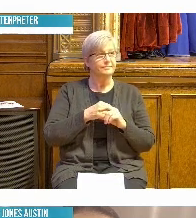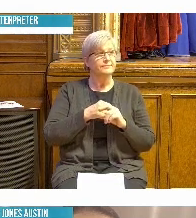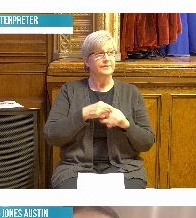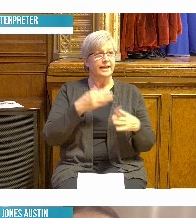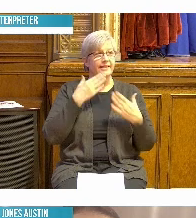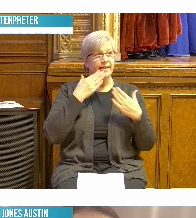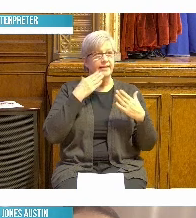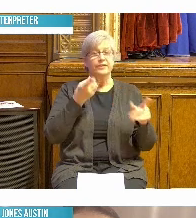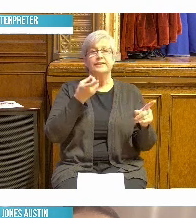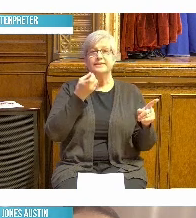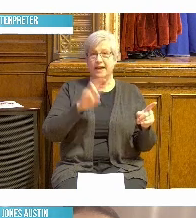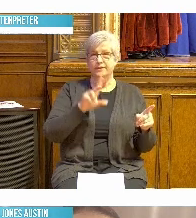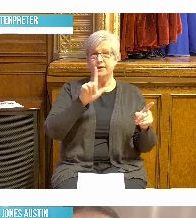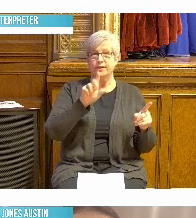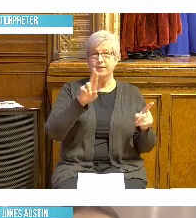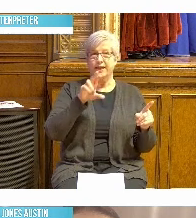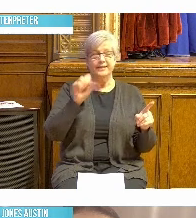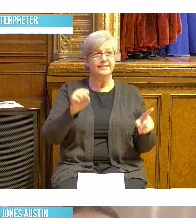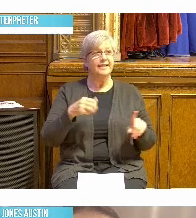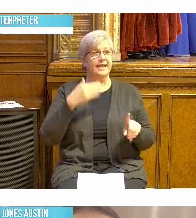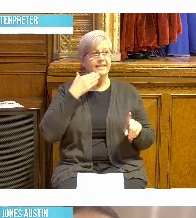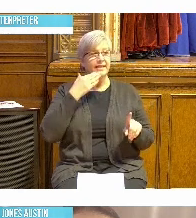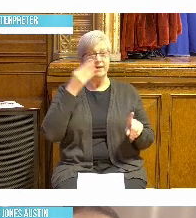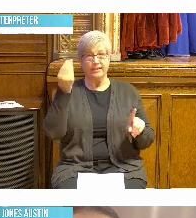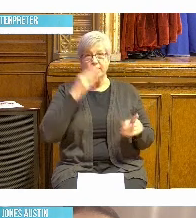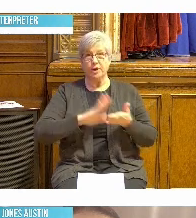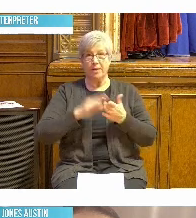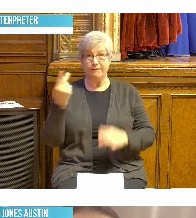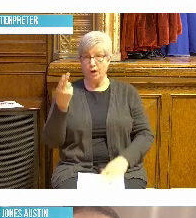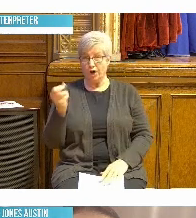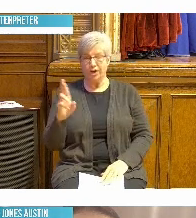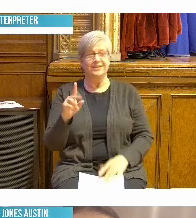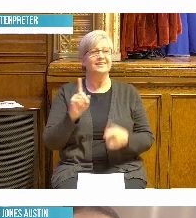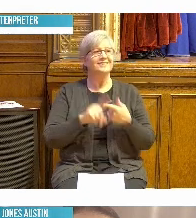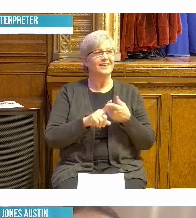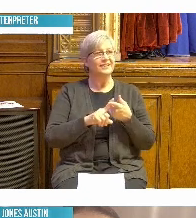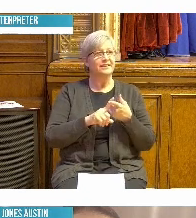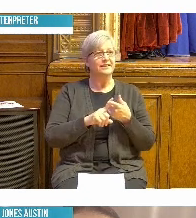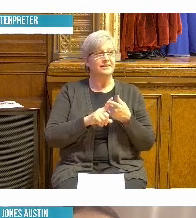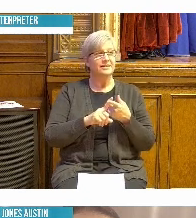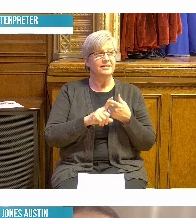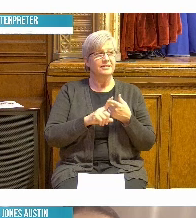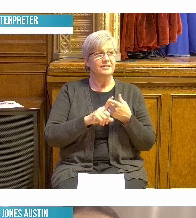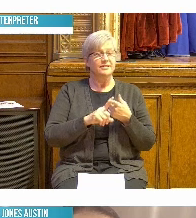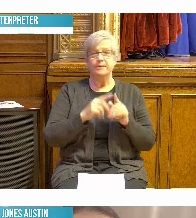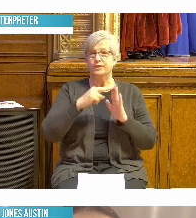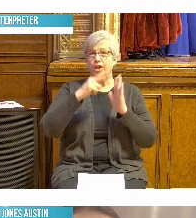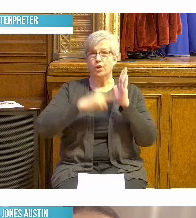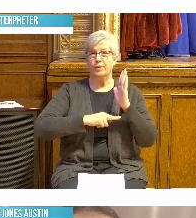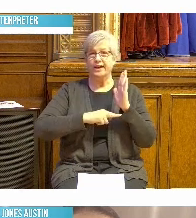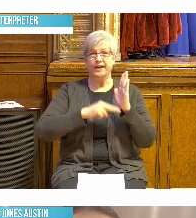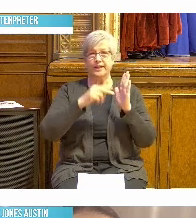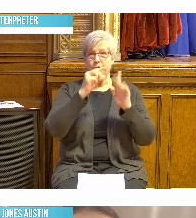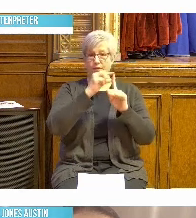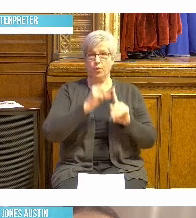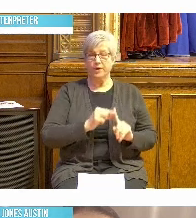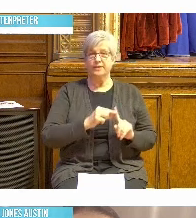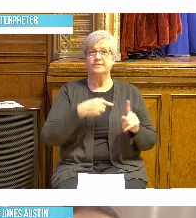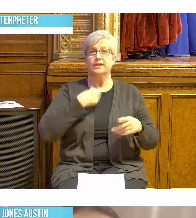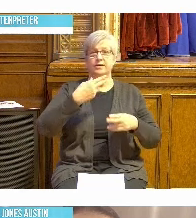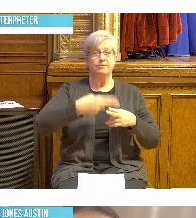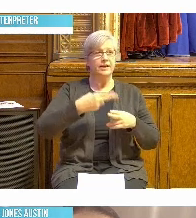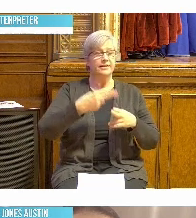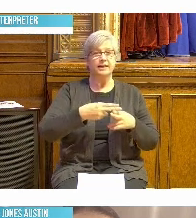Thank you, Dr. Lucas. Thank you. I will let her know you applauded for her. I'm just going to read it verbatim as she wrote. So my name